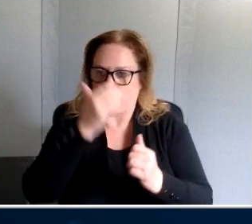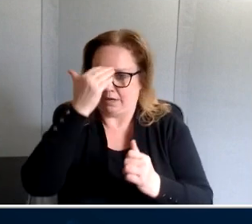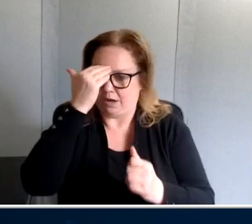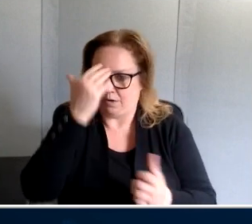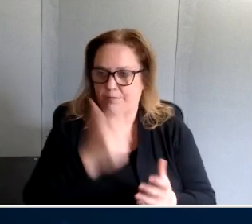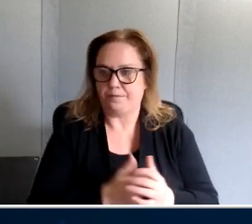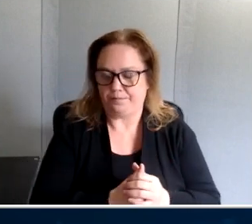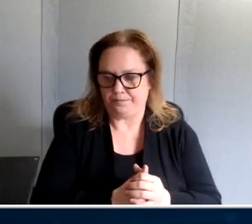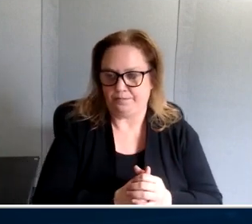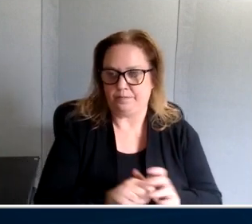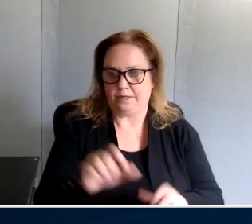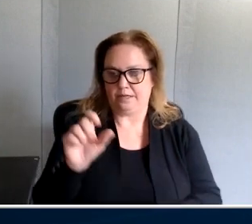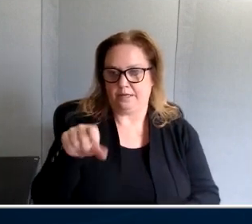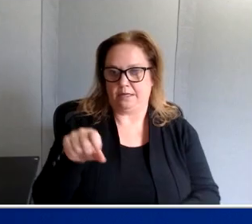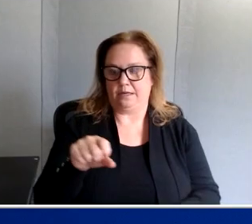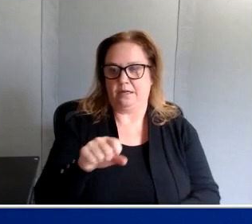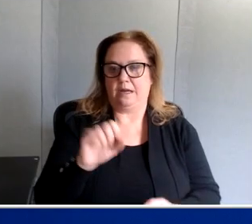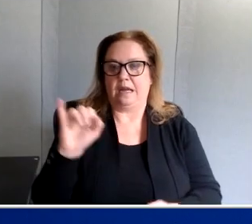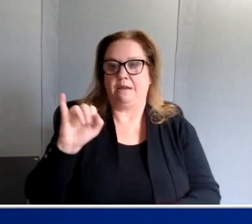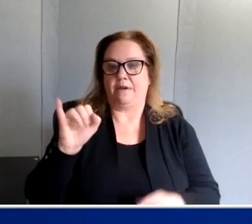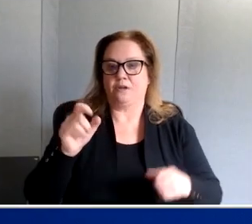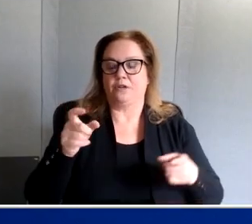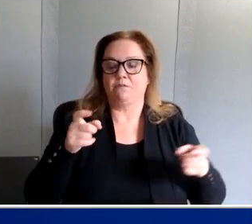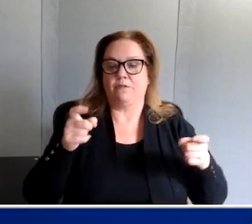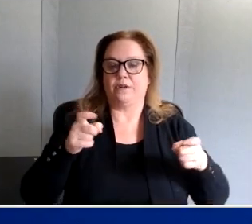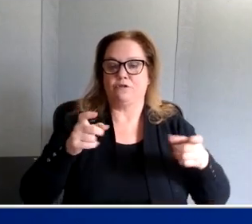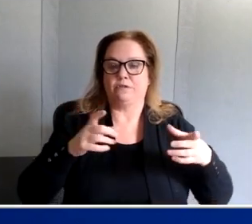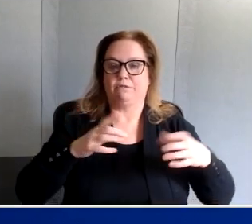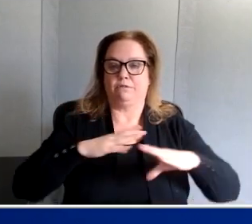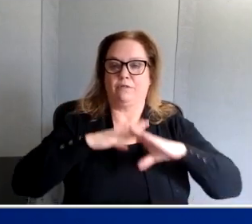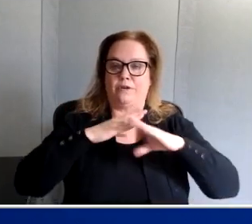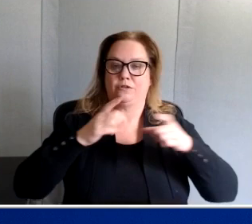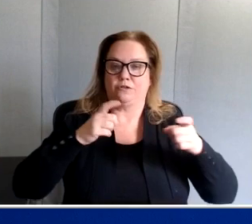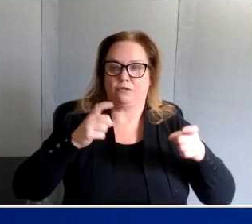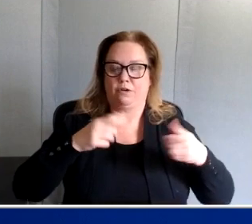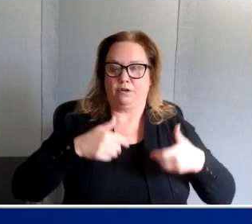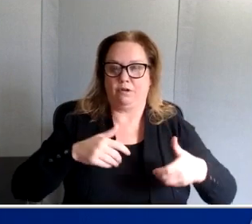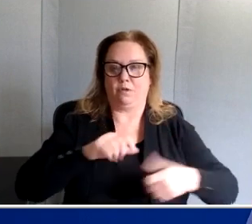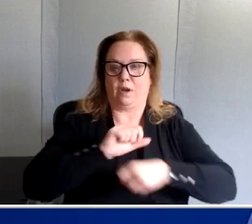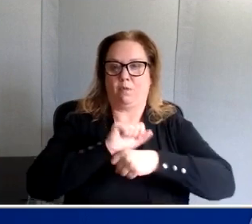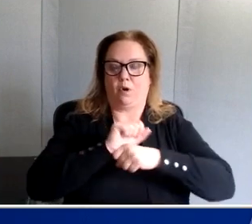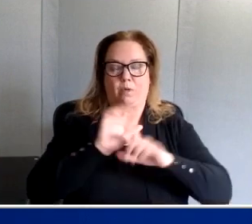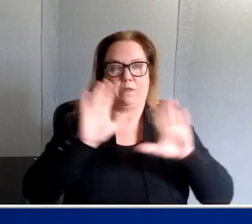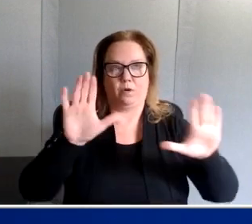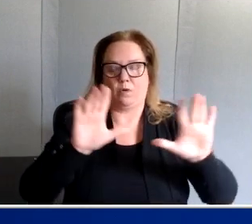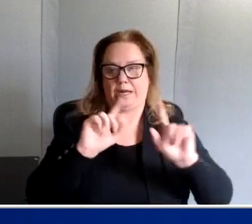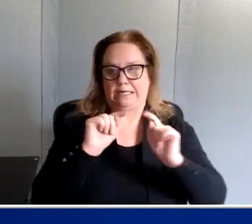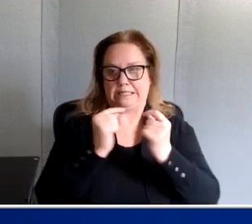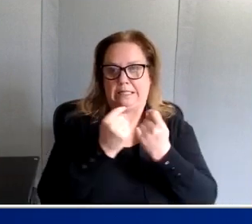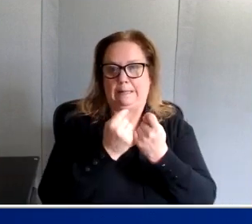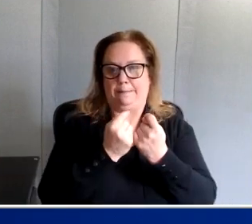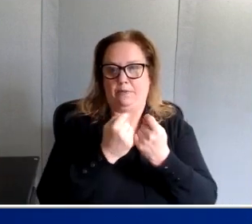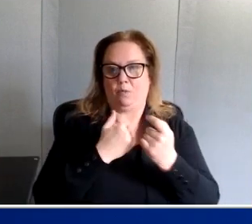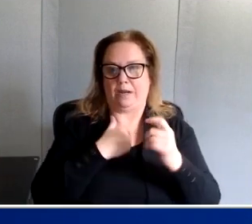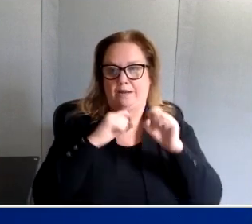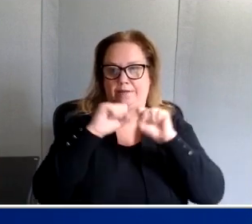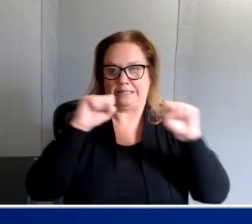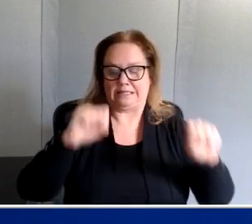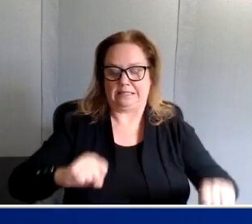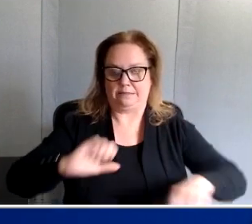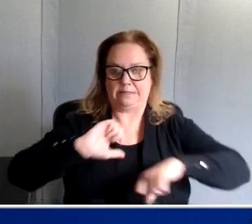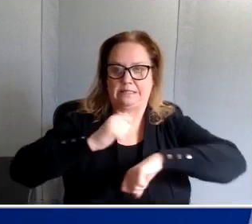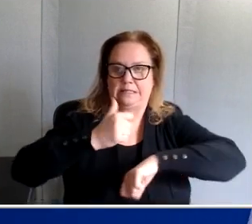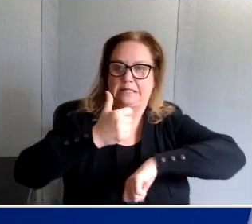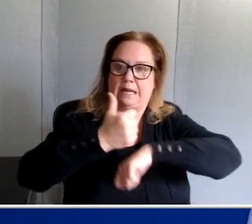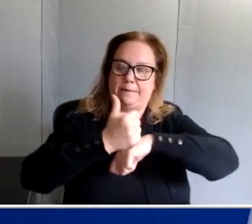so absolutely. With infection prevention and control, for which I'm medical director and work with a great team, we have systems set in place to